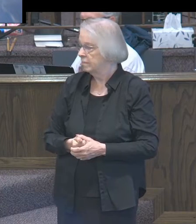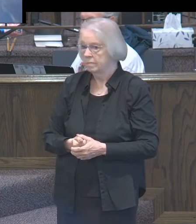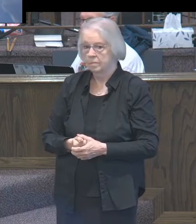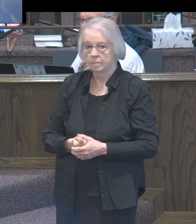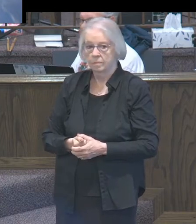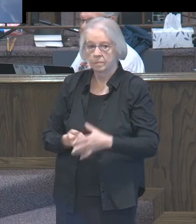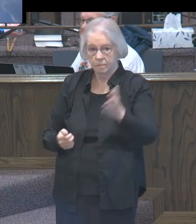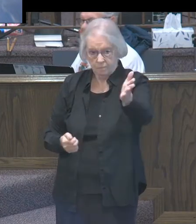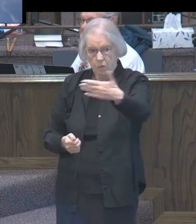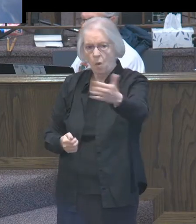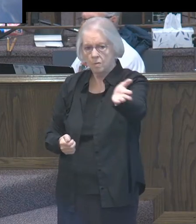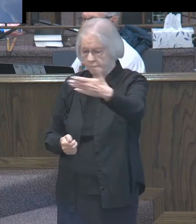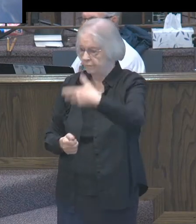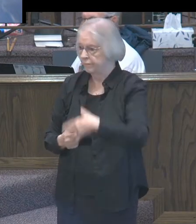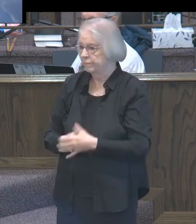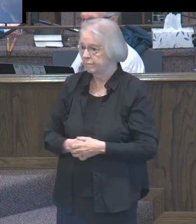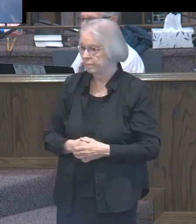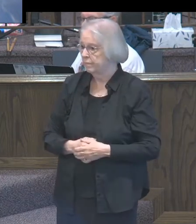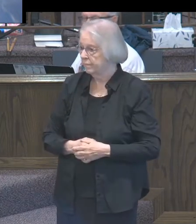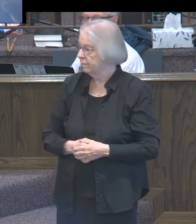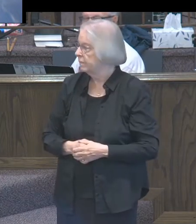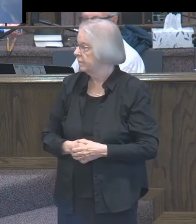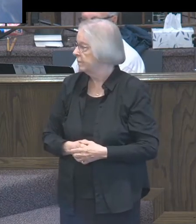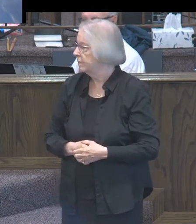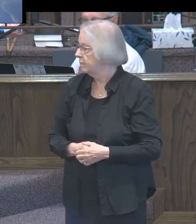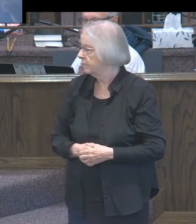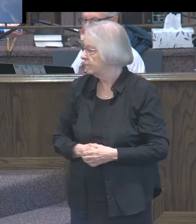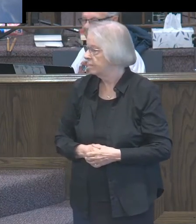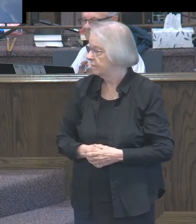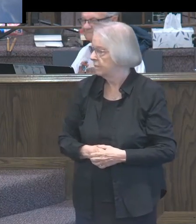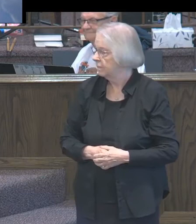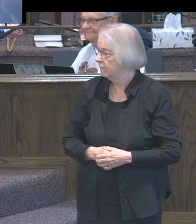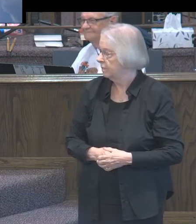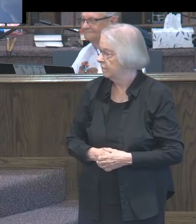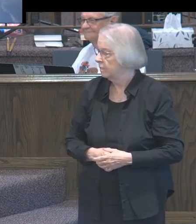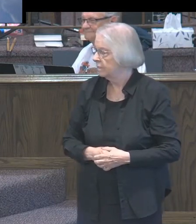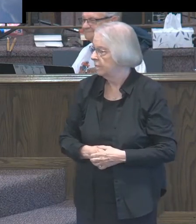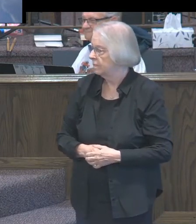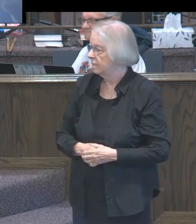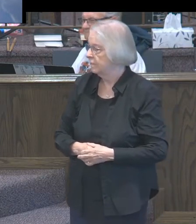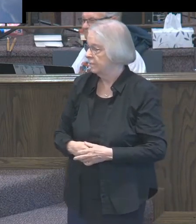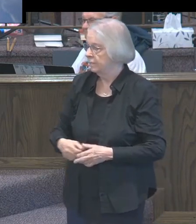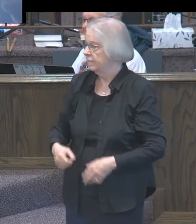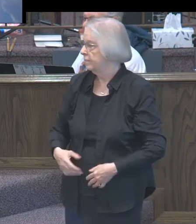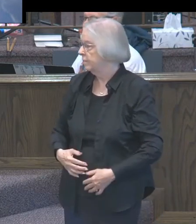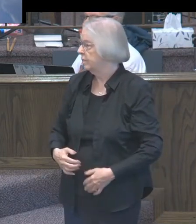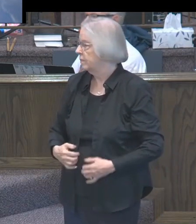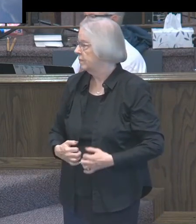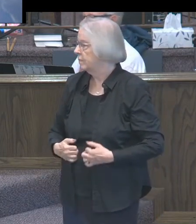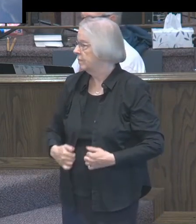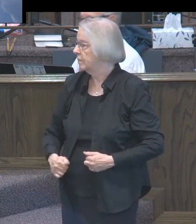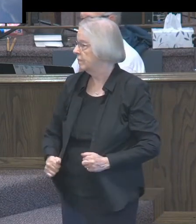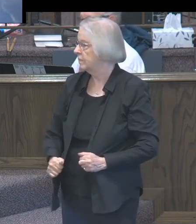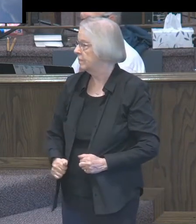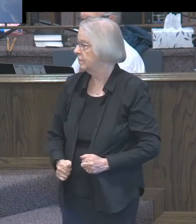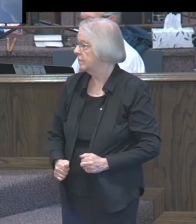up all the rest of you guys, right? And so now they're ready to go. And God is ready for us to release